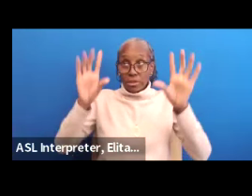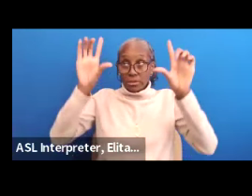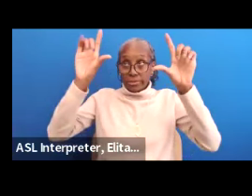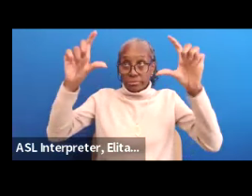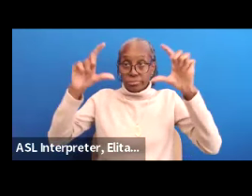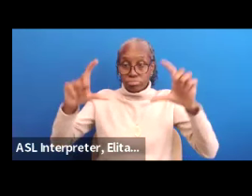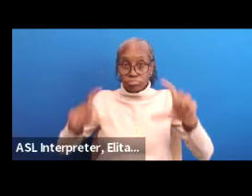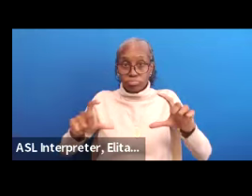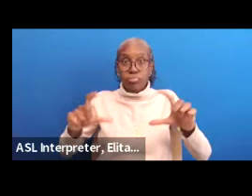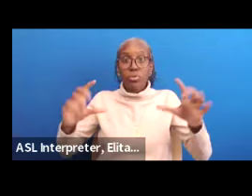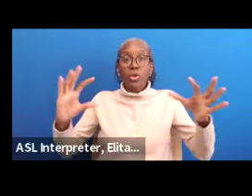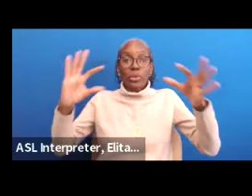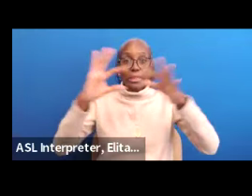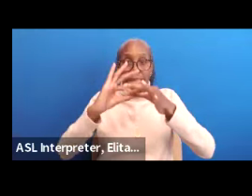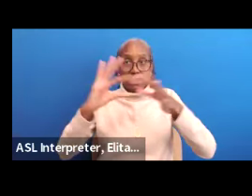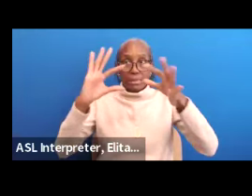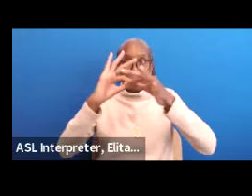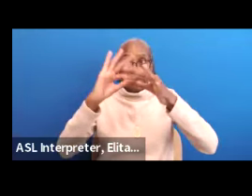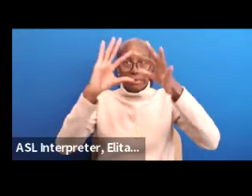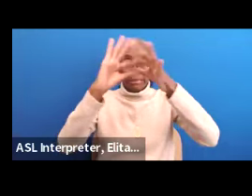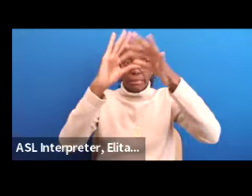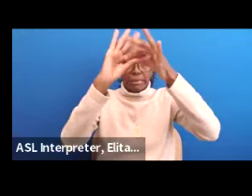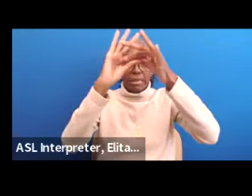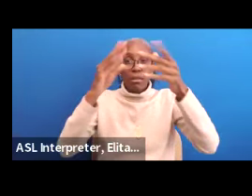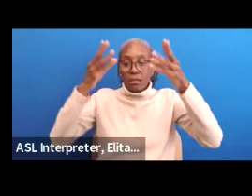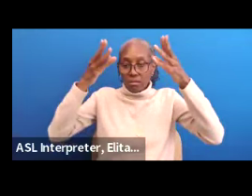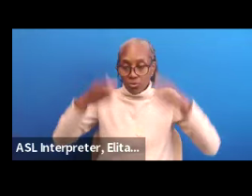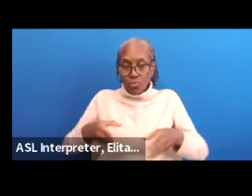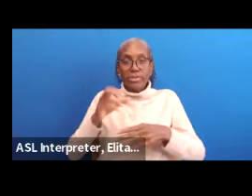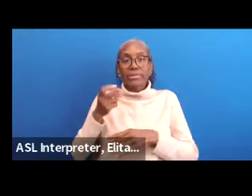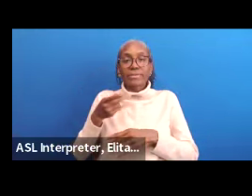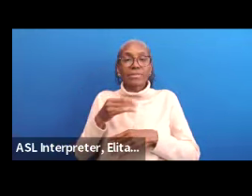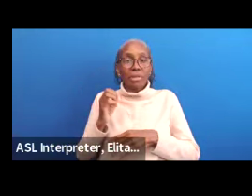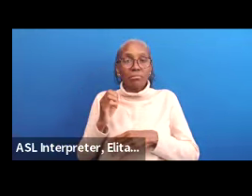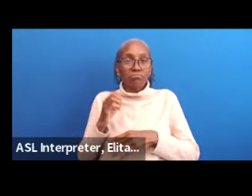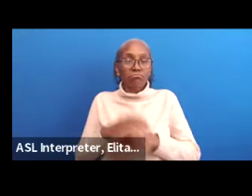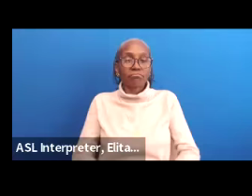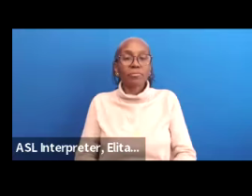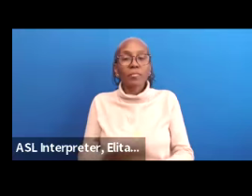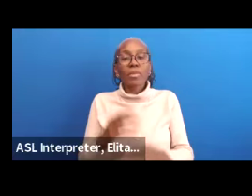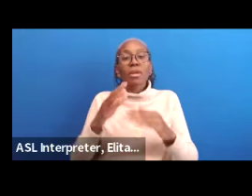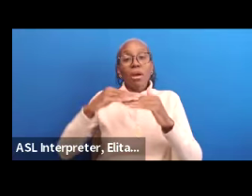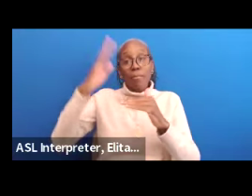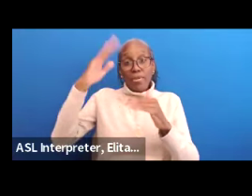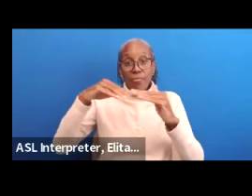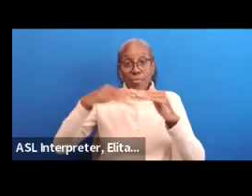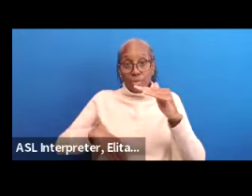to titanium screws in the rest of the spine, above and